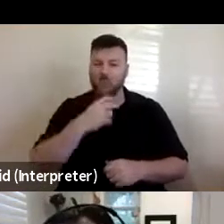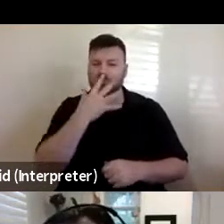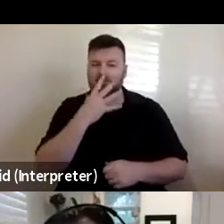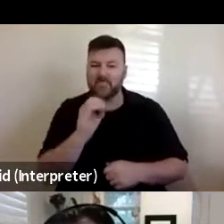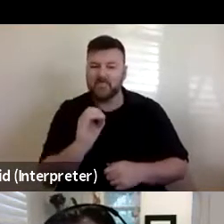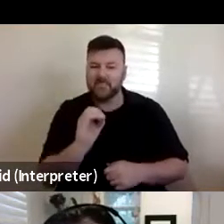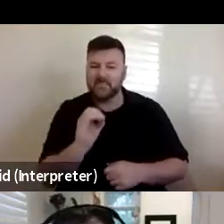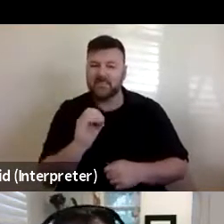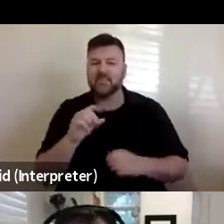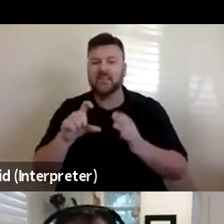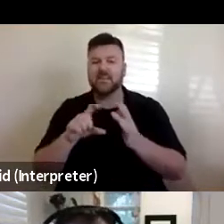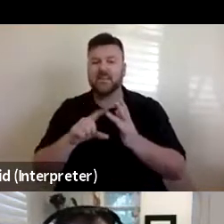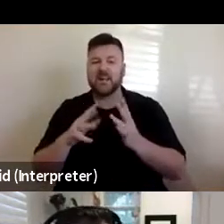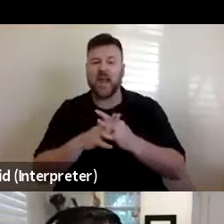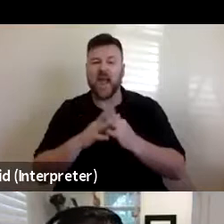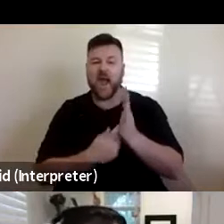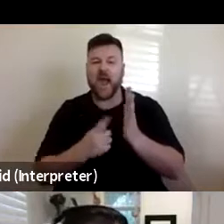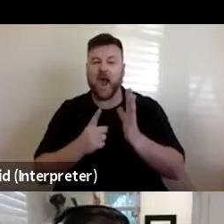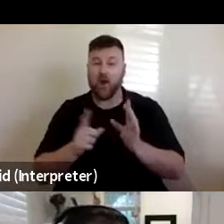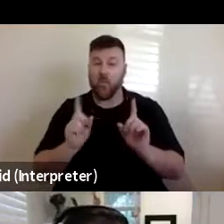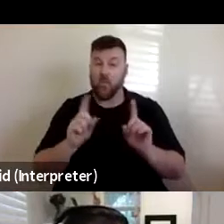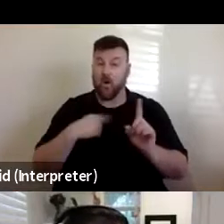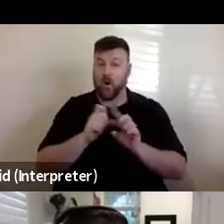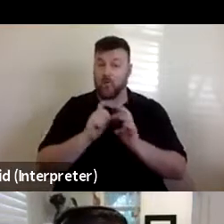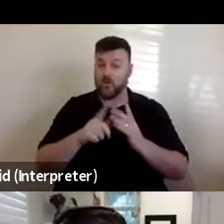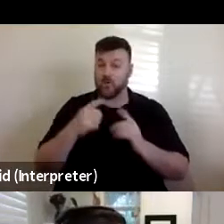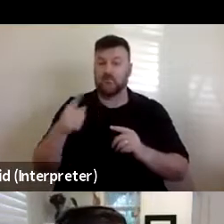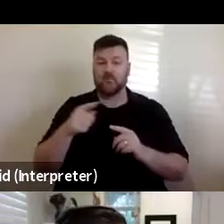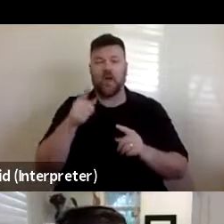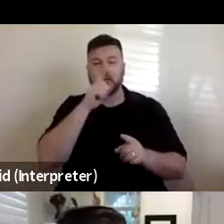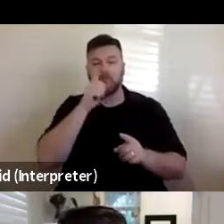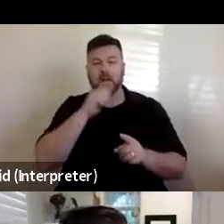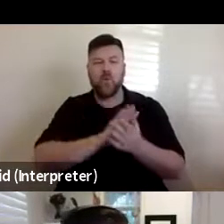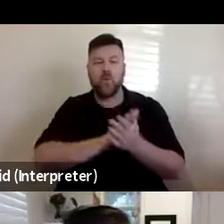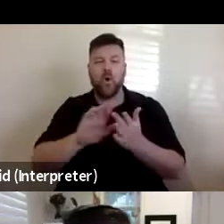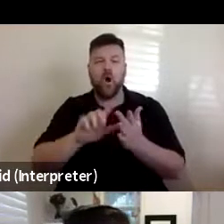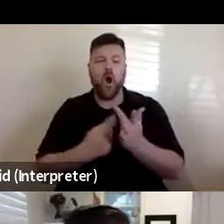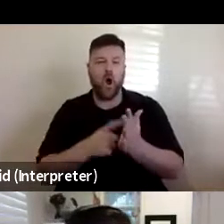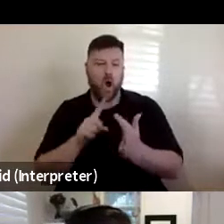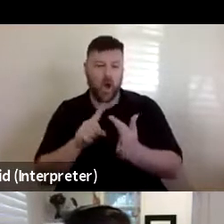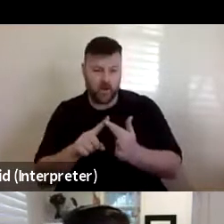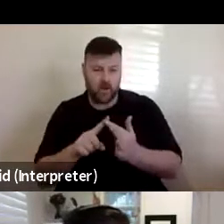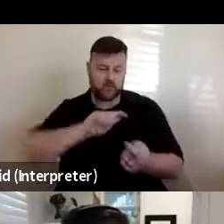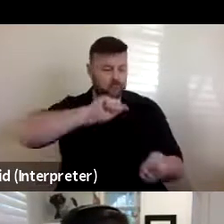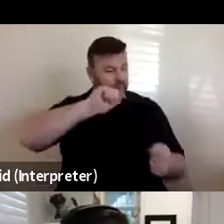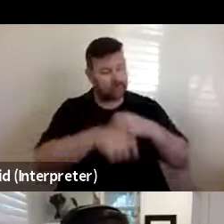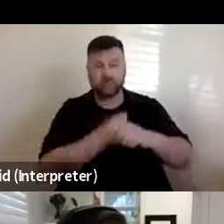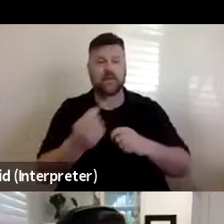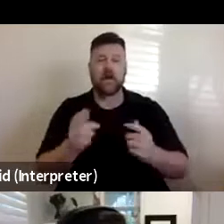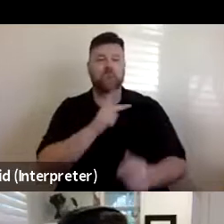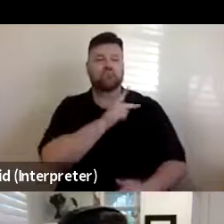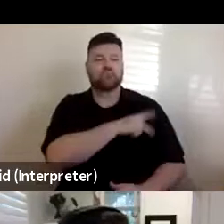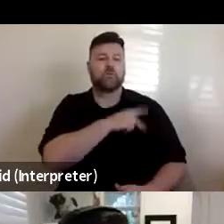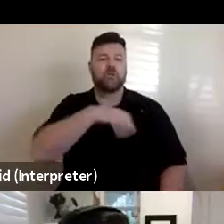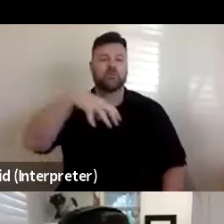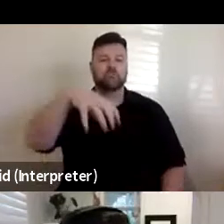in the process of transitioning it from a hall for hire model into a professionally run venue. So being